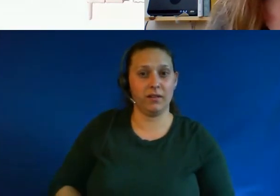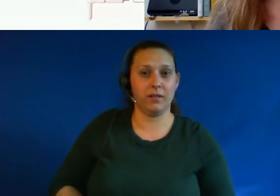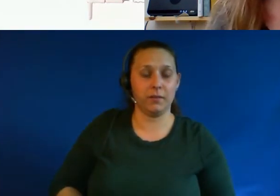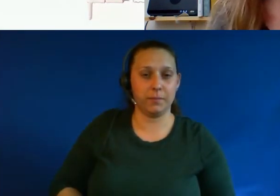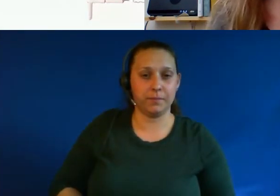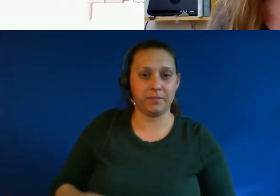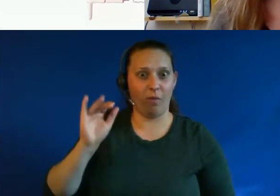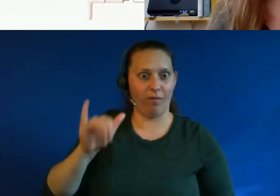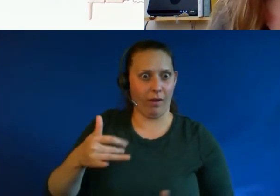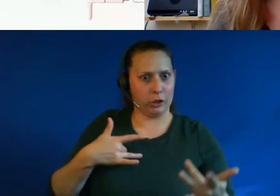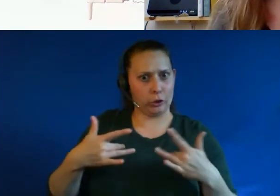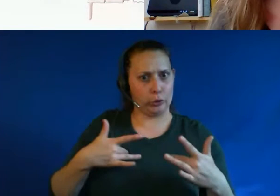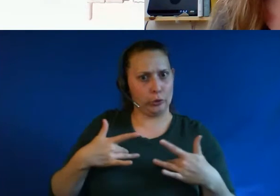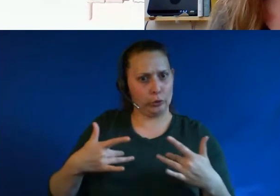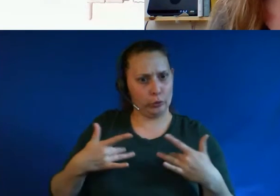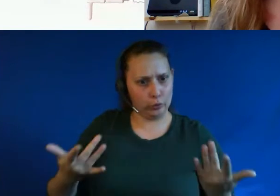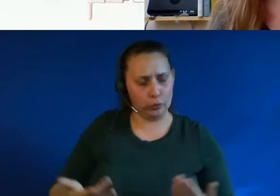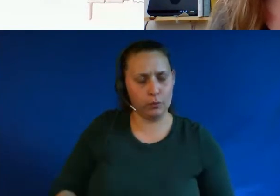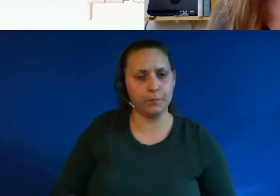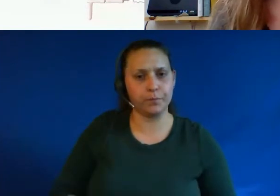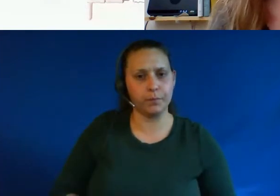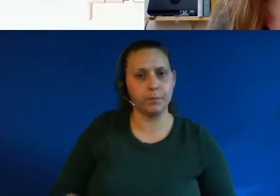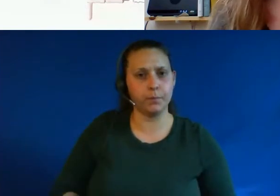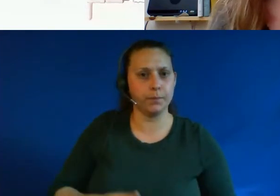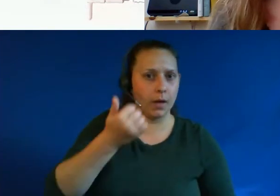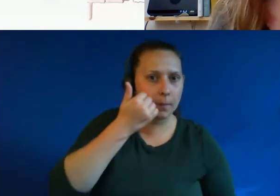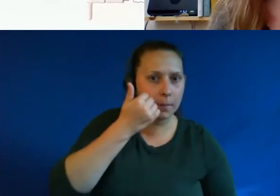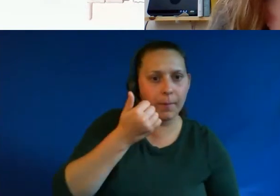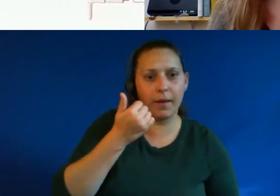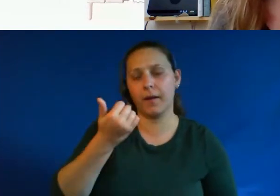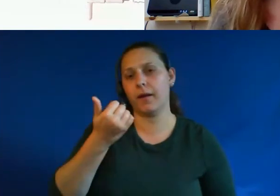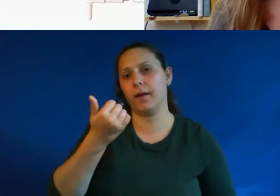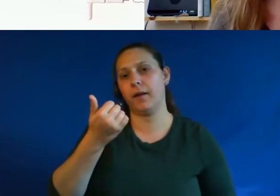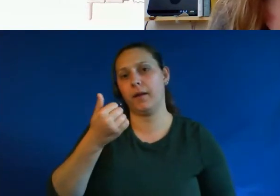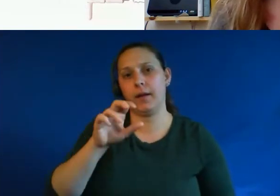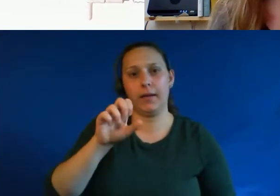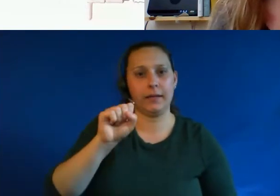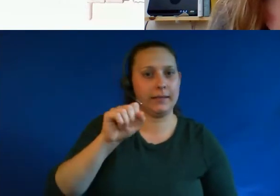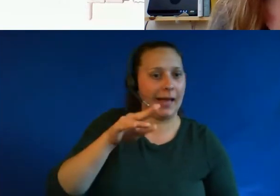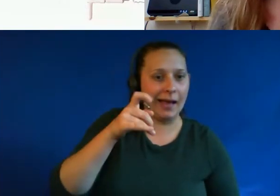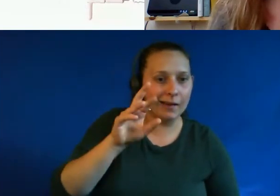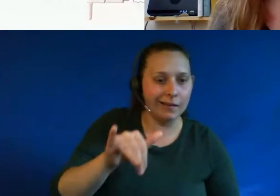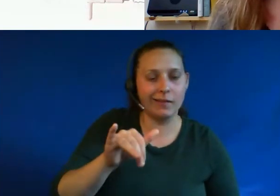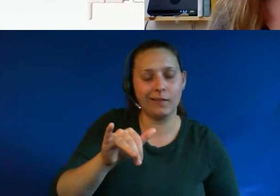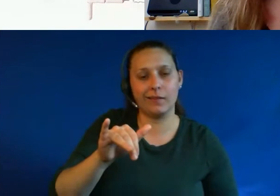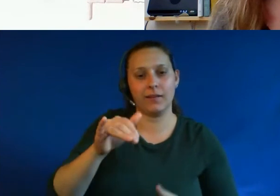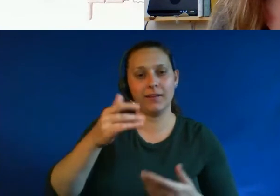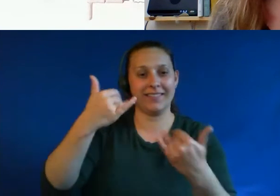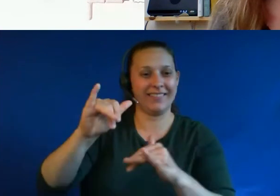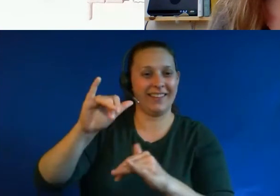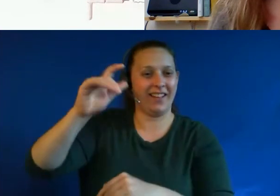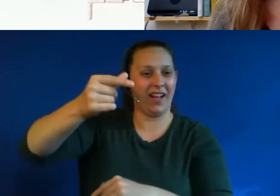and all sanitary products or menstrual products specifically are still taxed by governments. Next